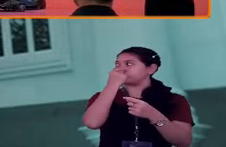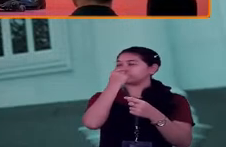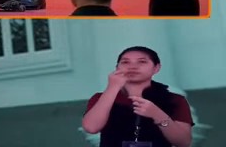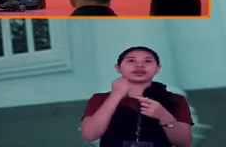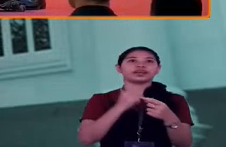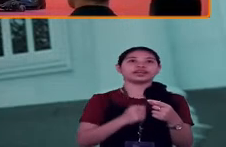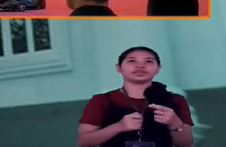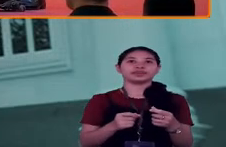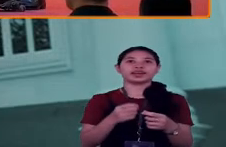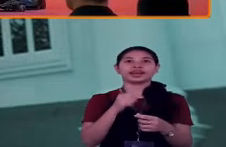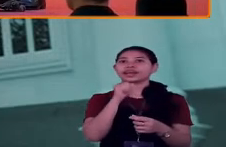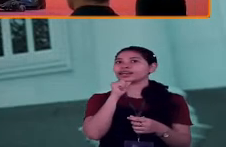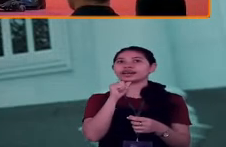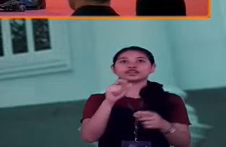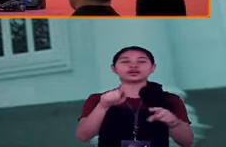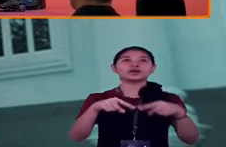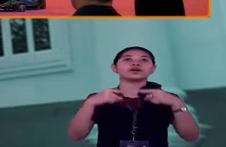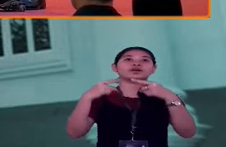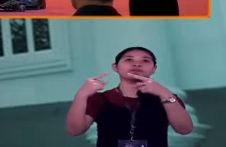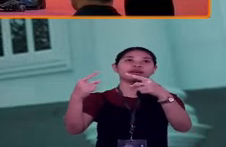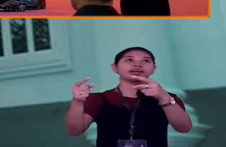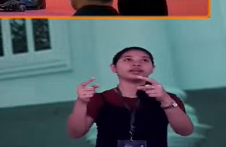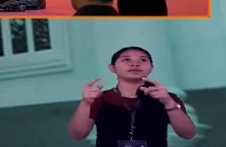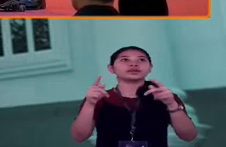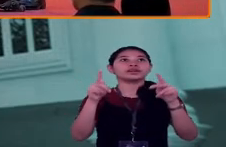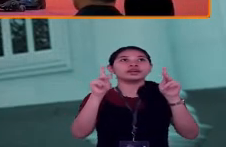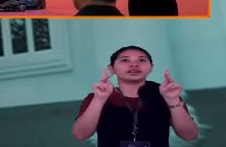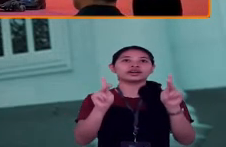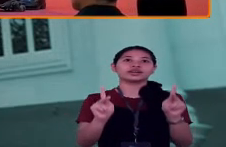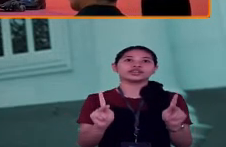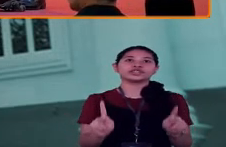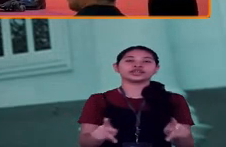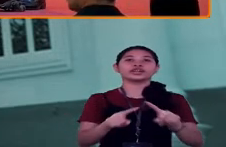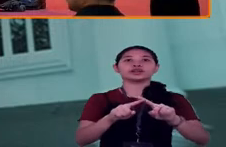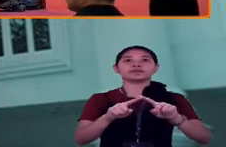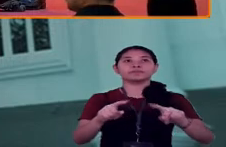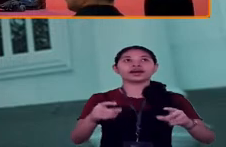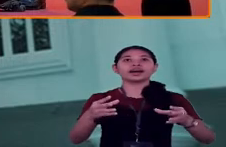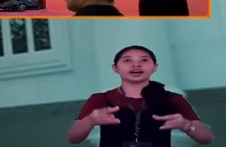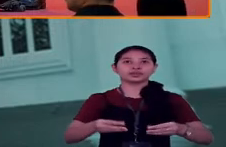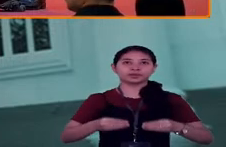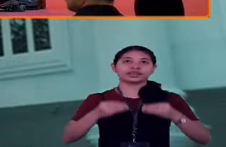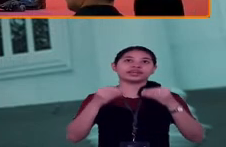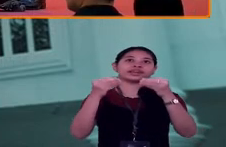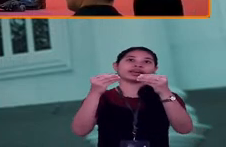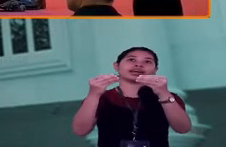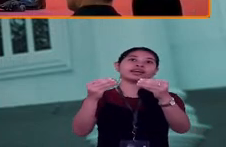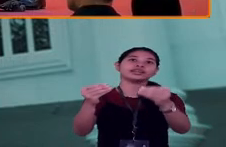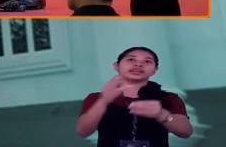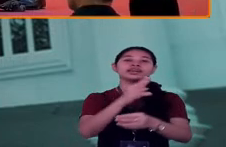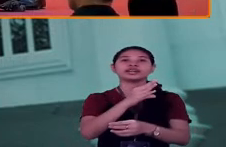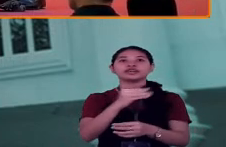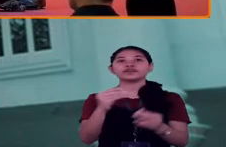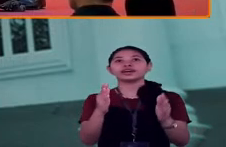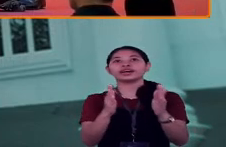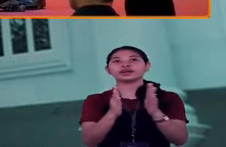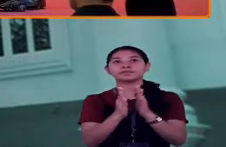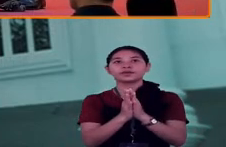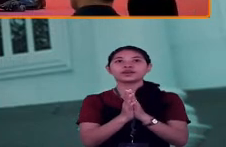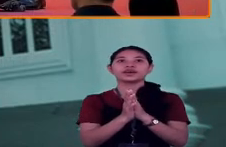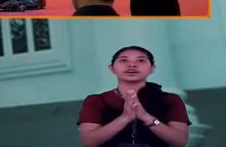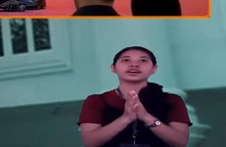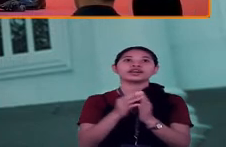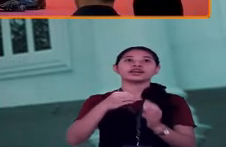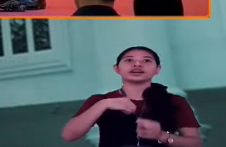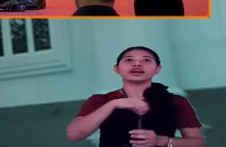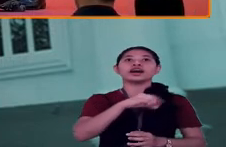before. We may not go in person, but we can give